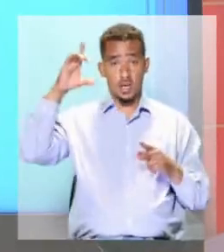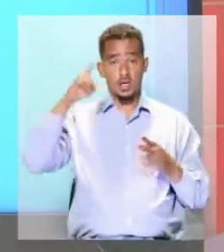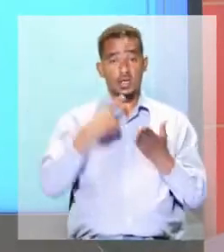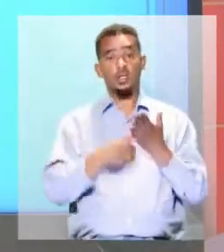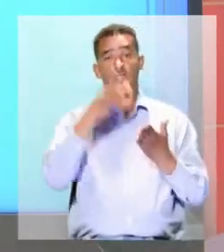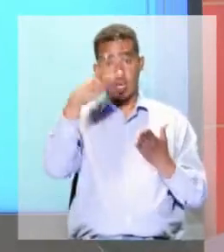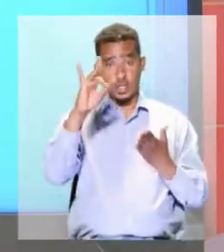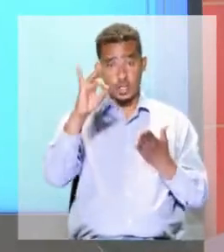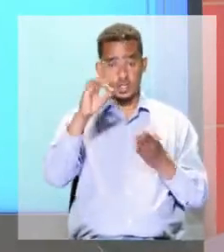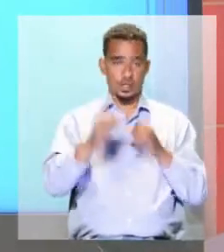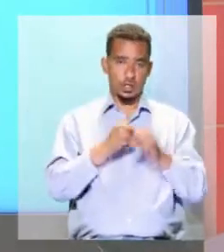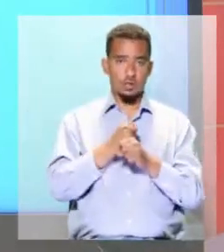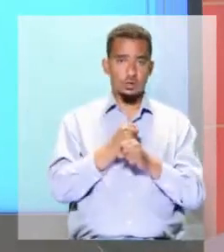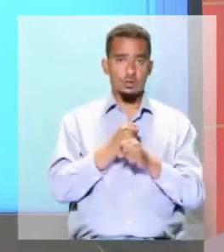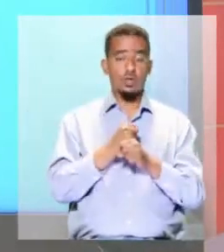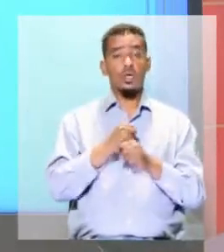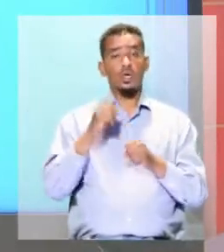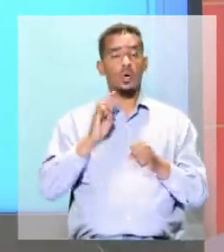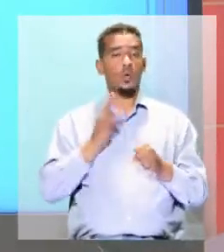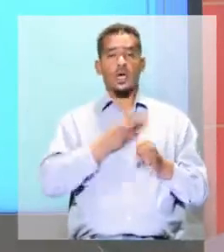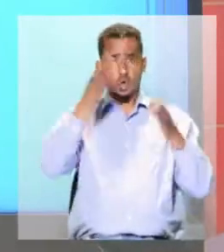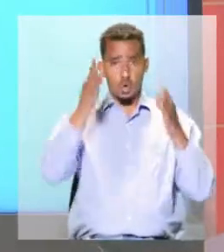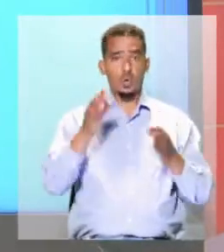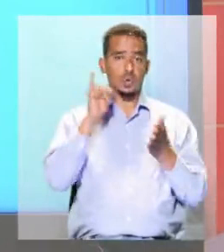is 80 years. We can conclude that